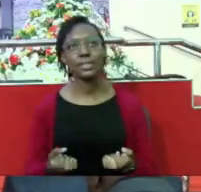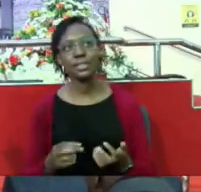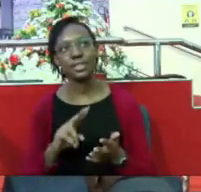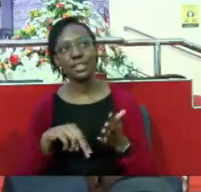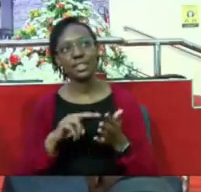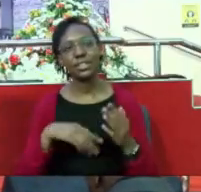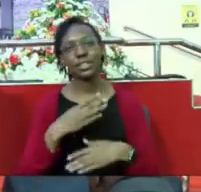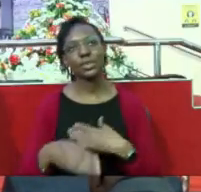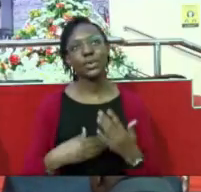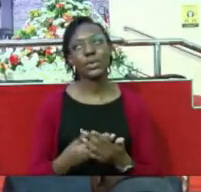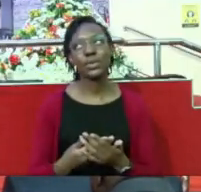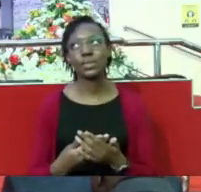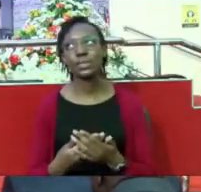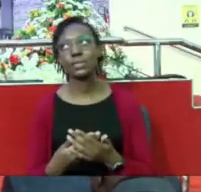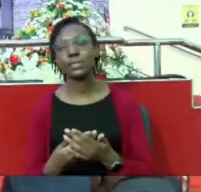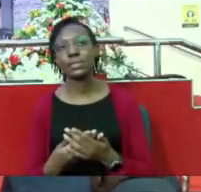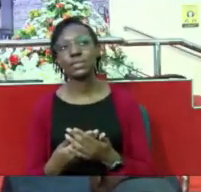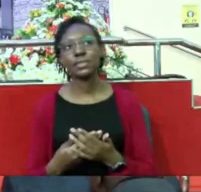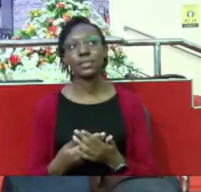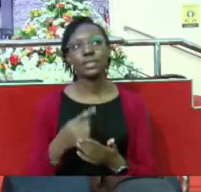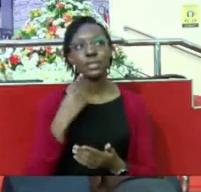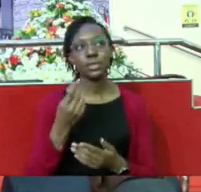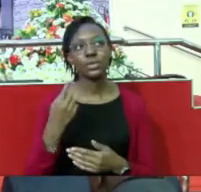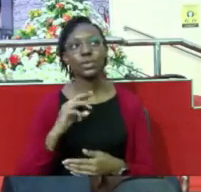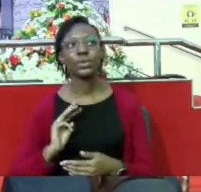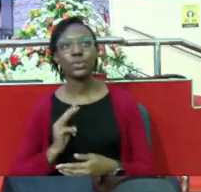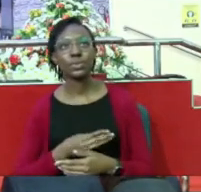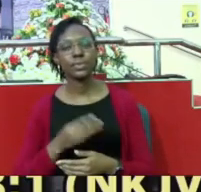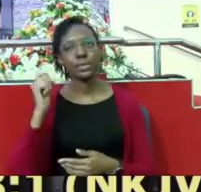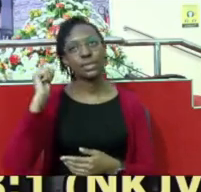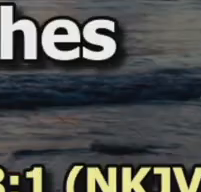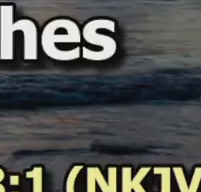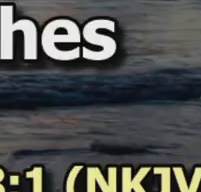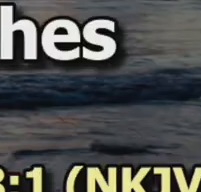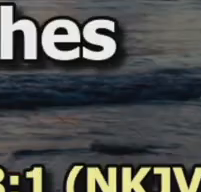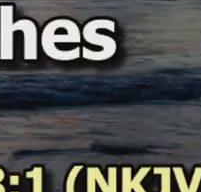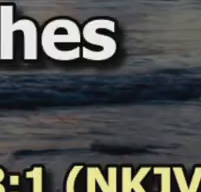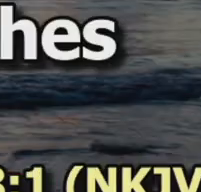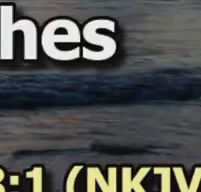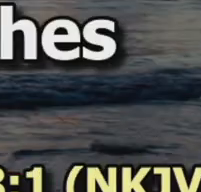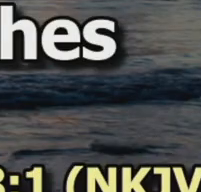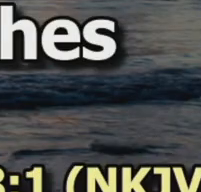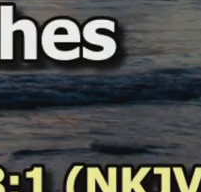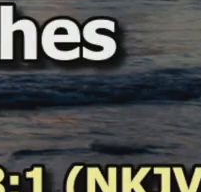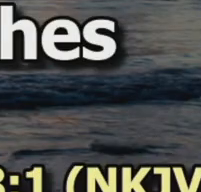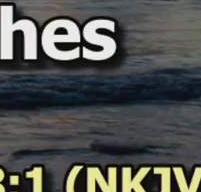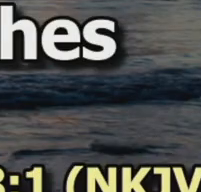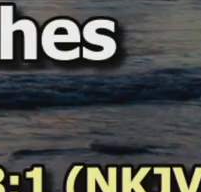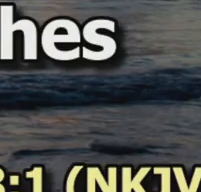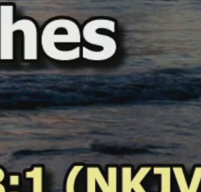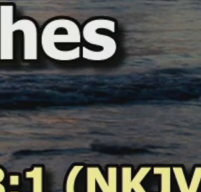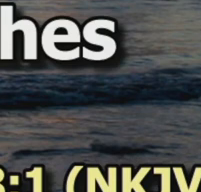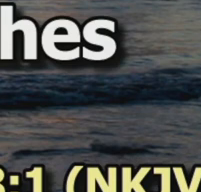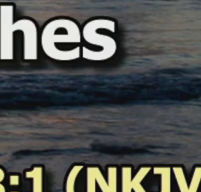So that we can pick what is going on. Ili kwamba tujue ni nini inaendelea. So if the guys can give us the New King James. Kama tunaweza patiwa ile ya New